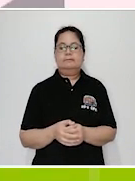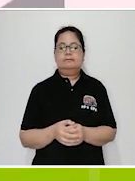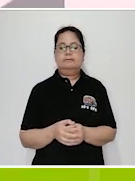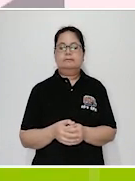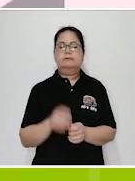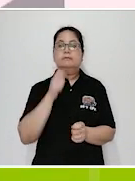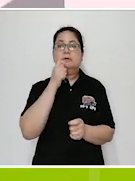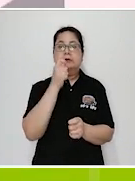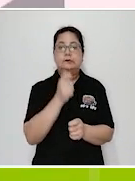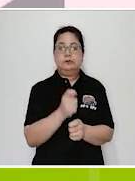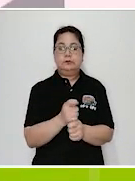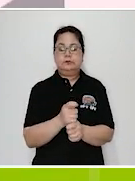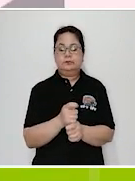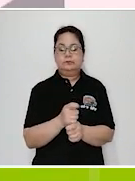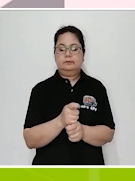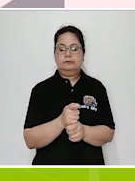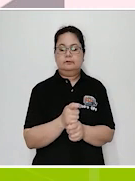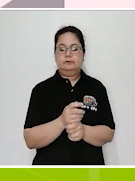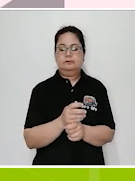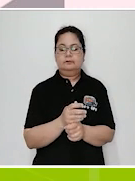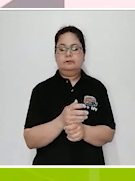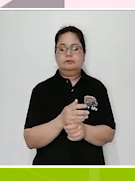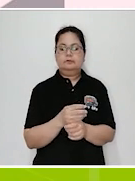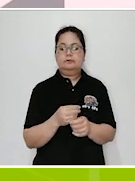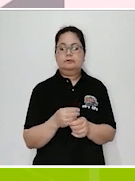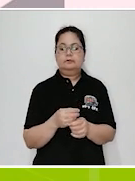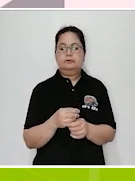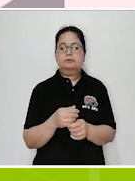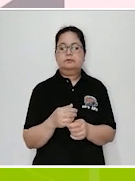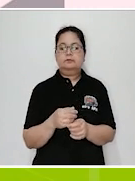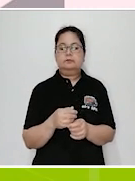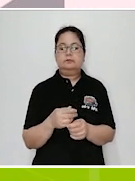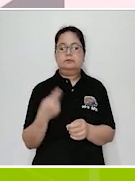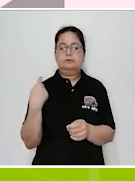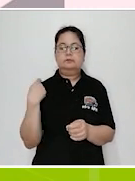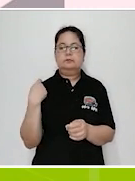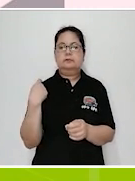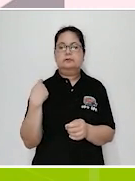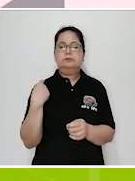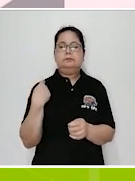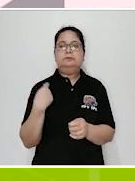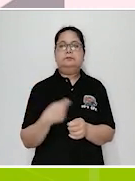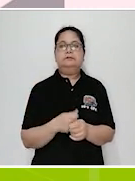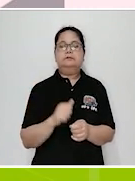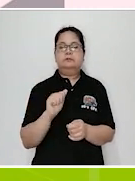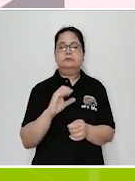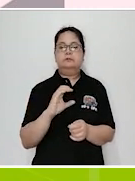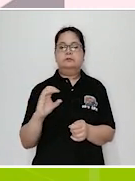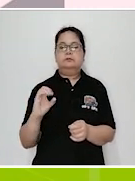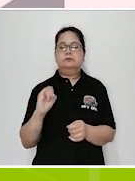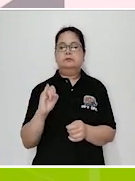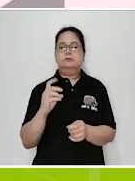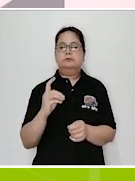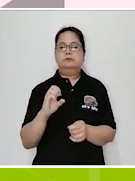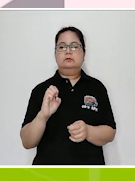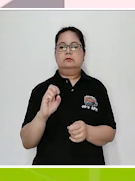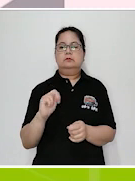That is true. Most likely, he will meet an accident.